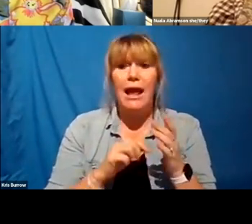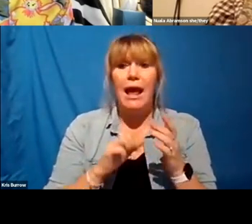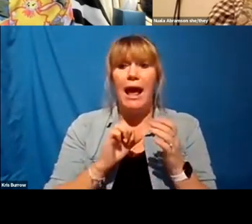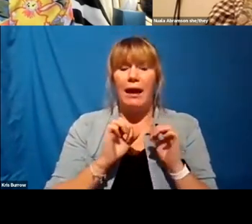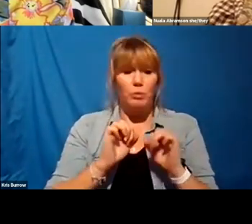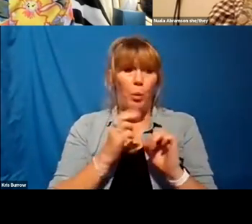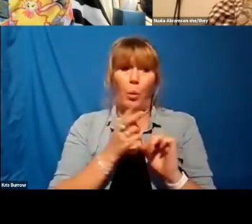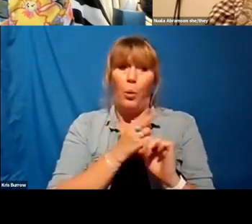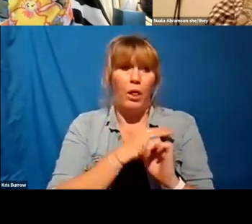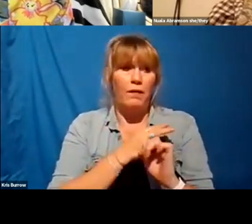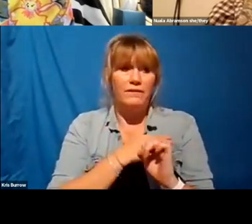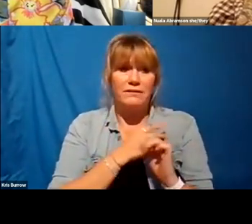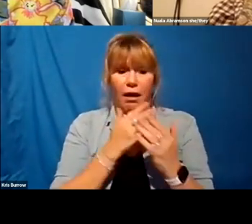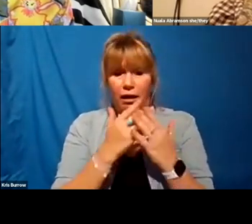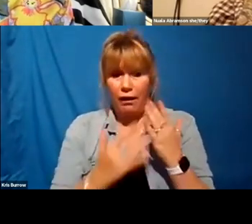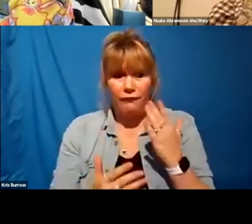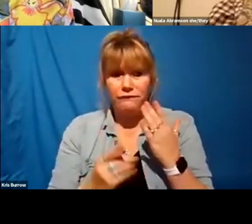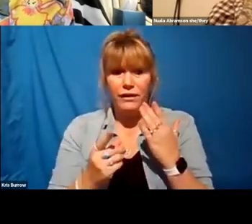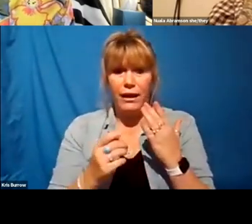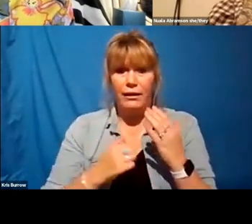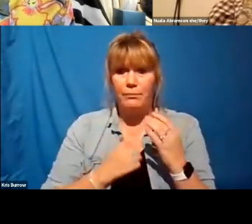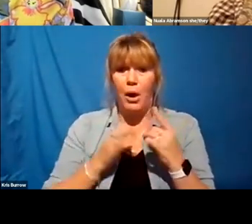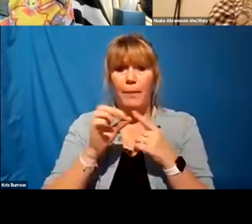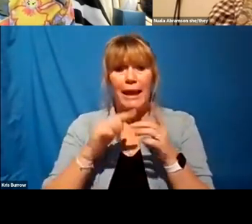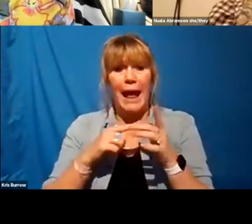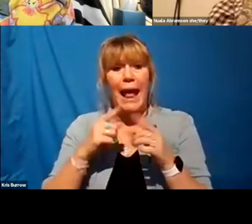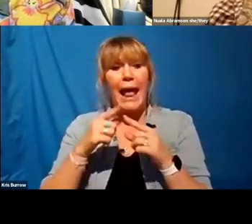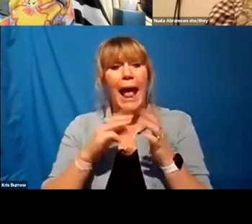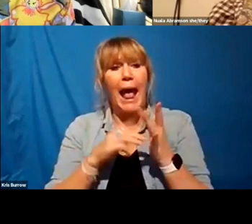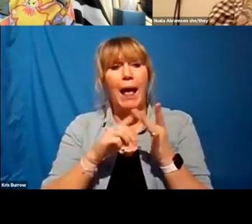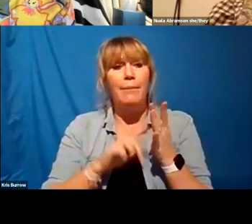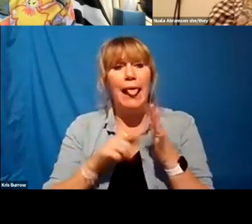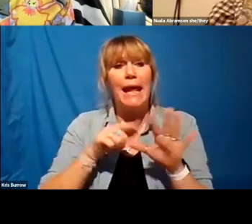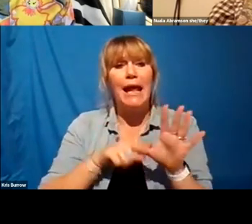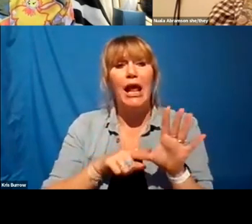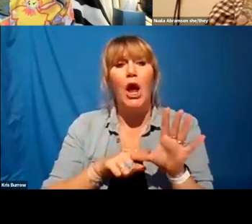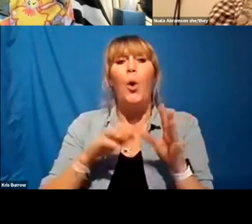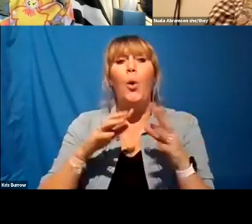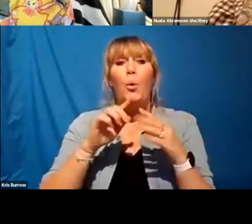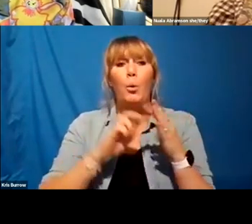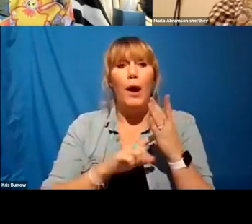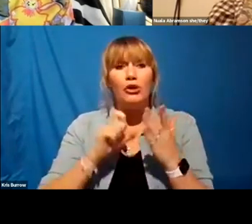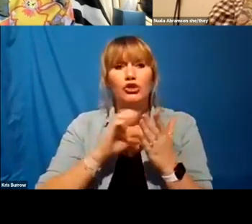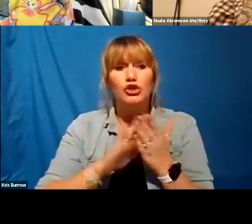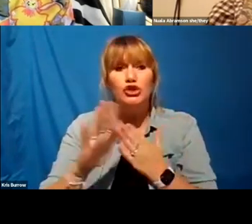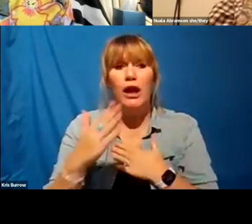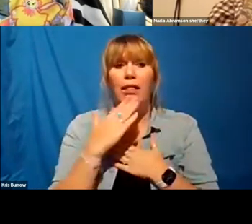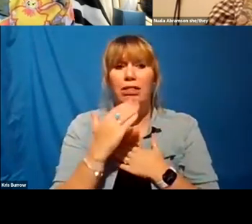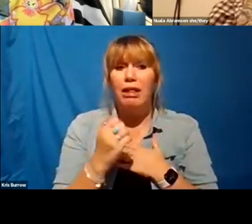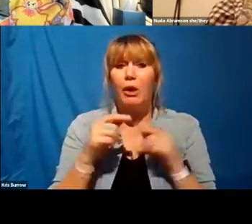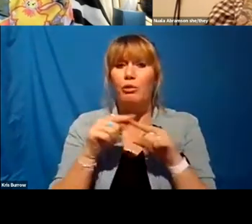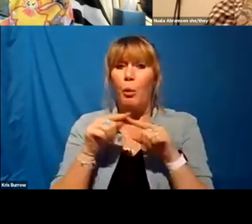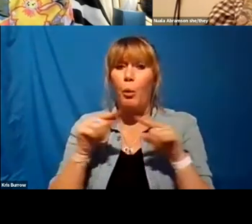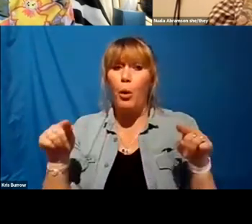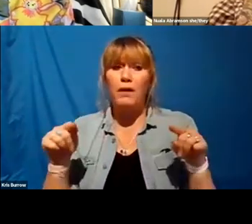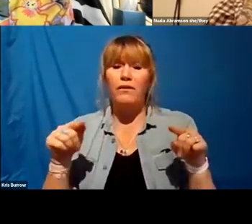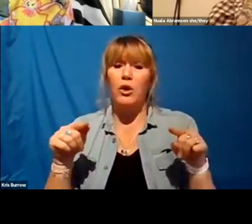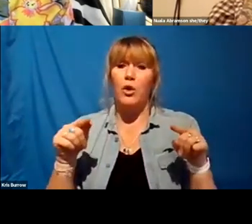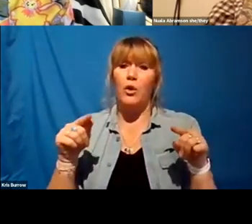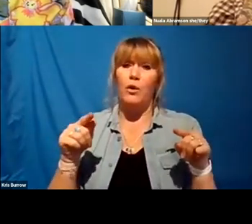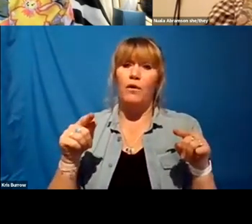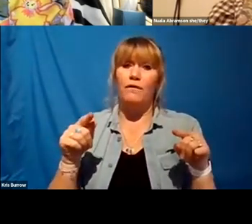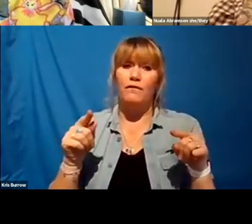and my PA, Emily Welsh. And finally, thanks to all of you for attending and for supporting this,